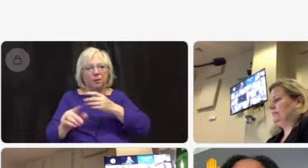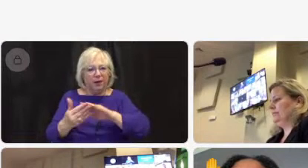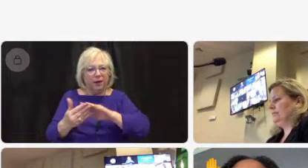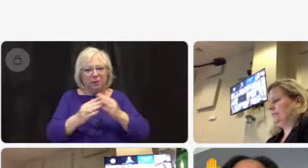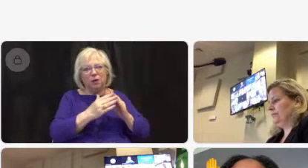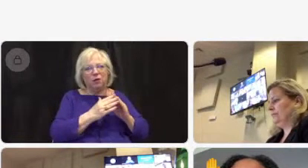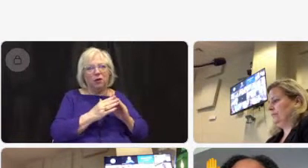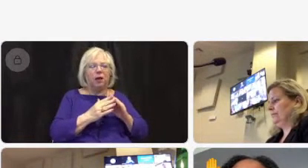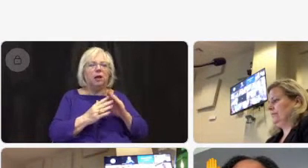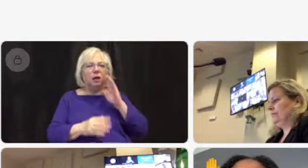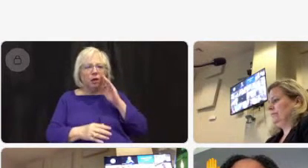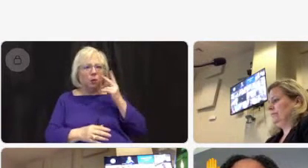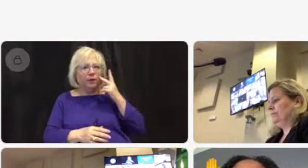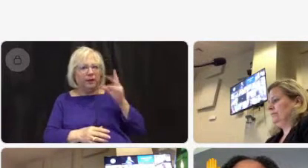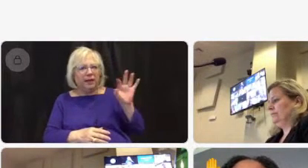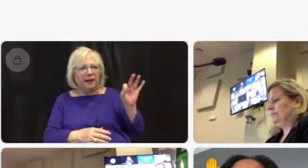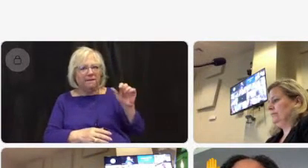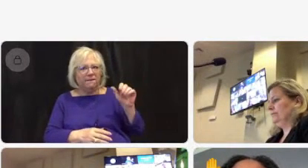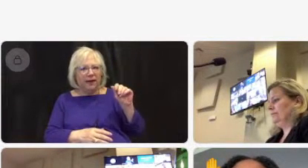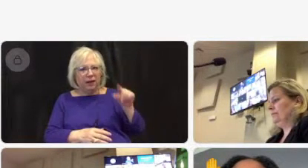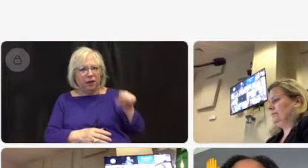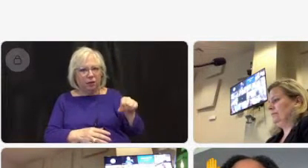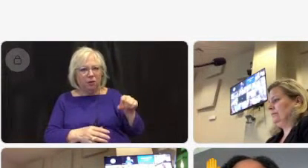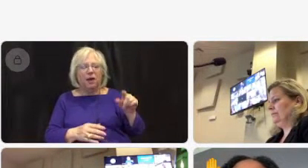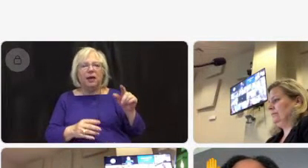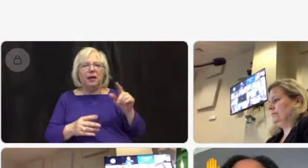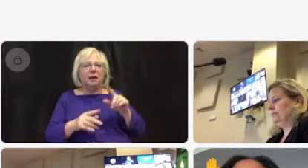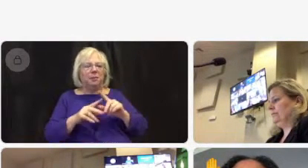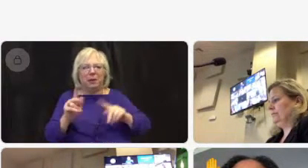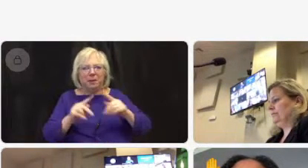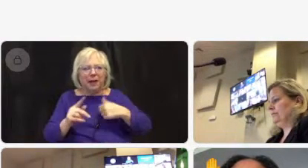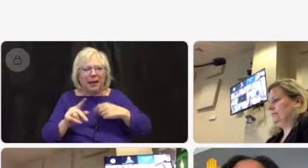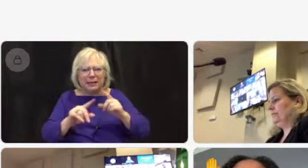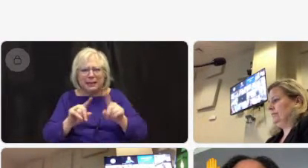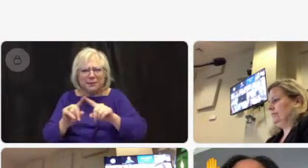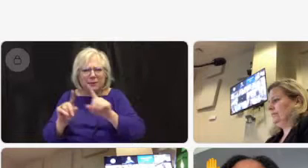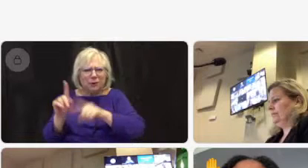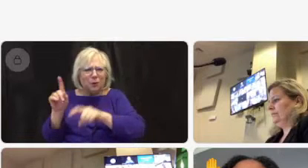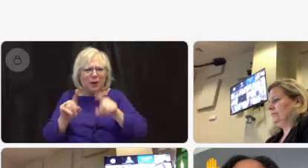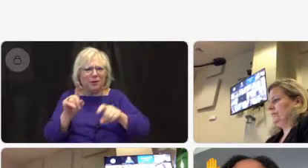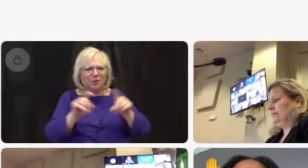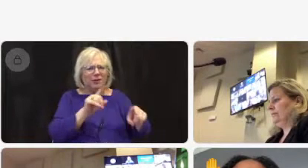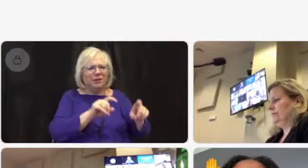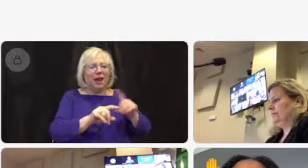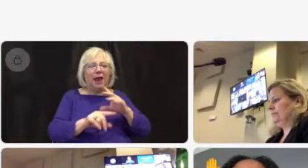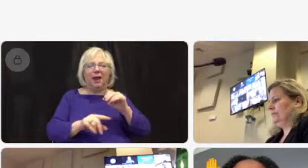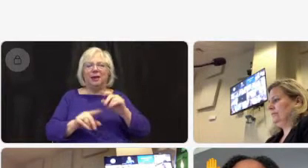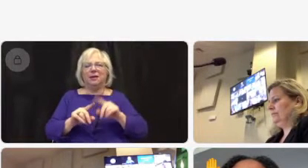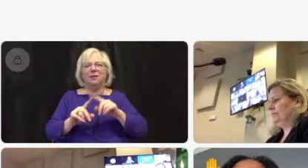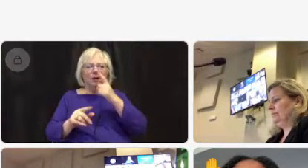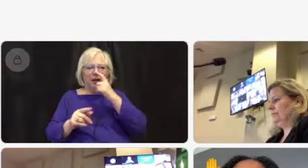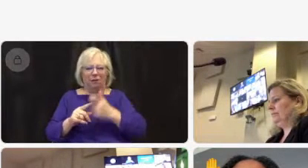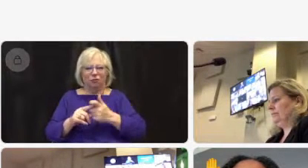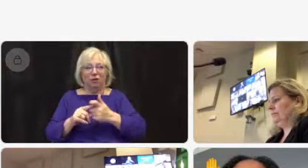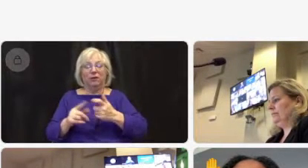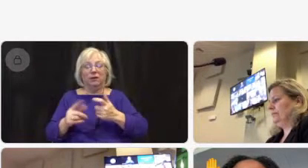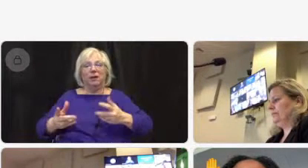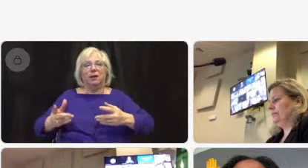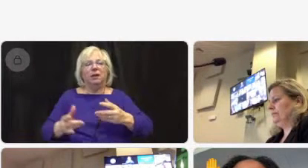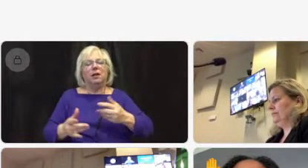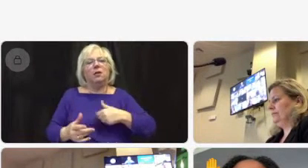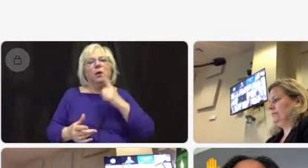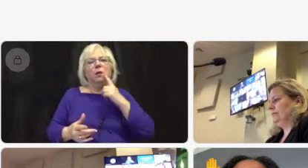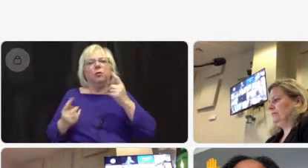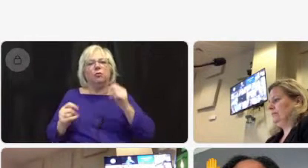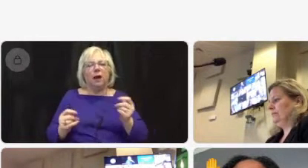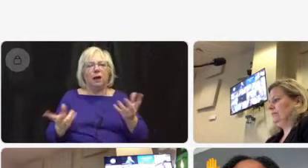see in the FAQs, everyone had a different question about a different thing and different interests. And so we'll try to